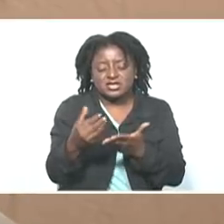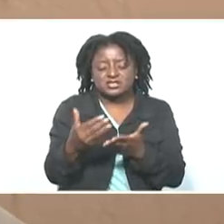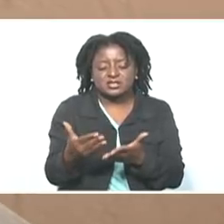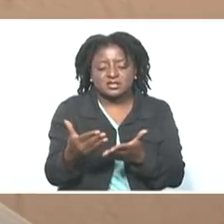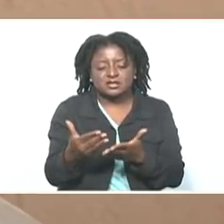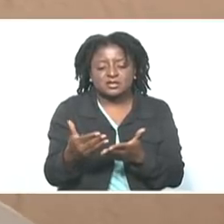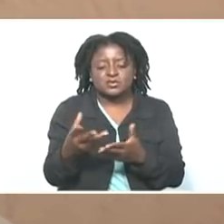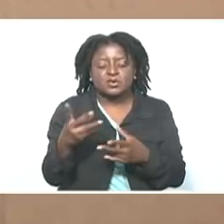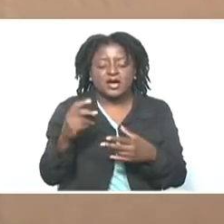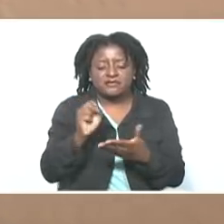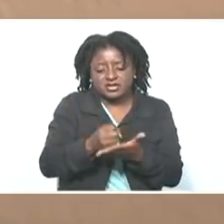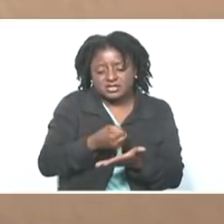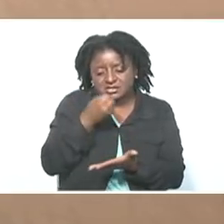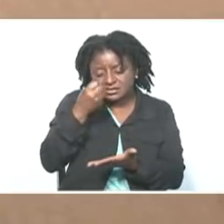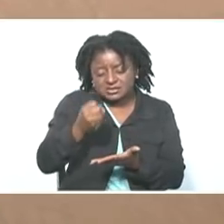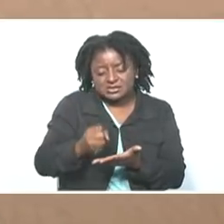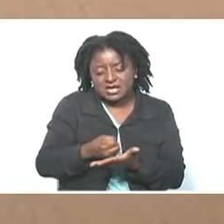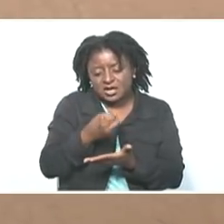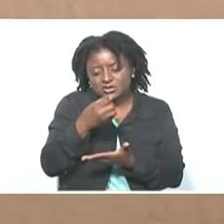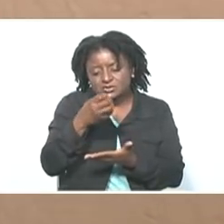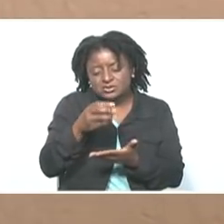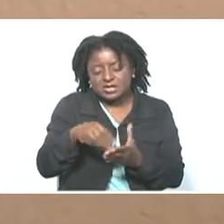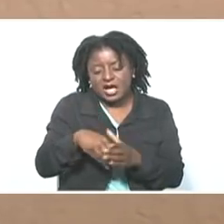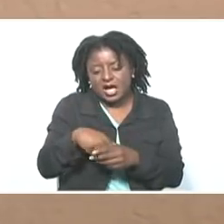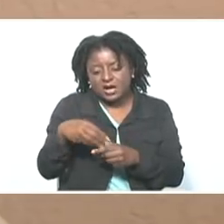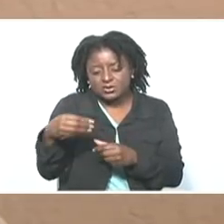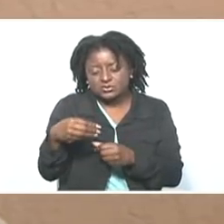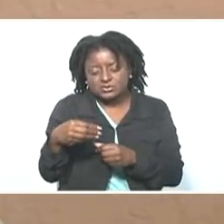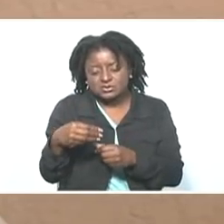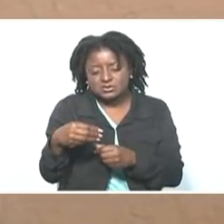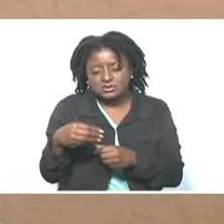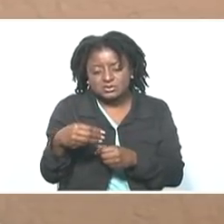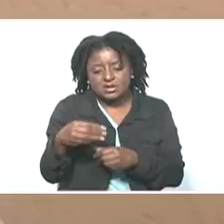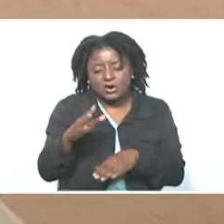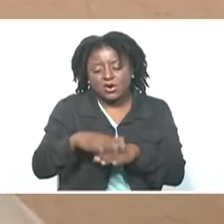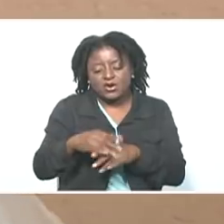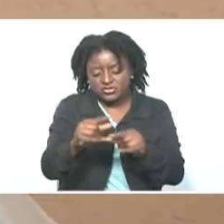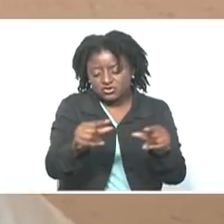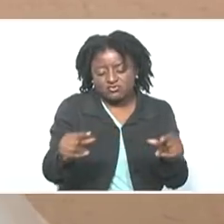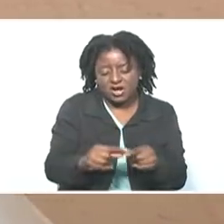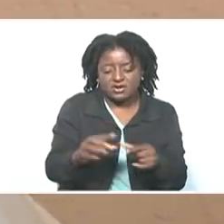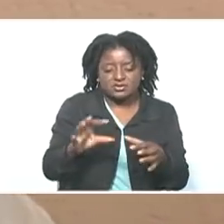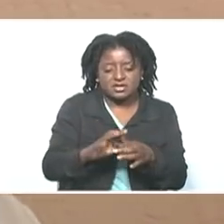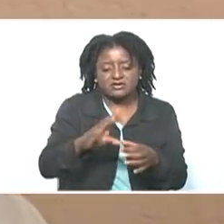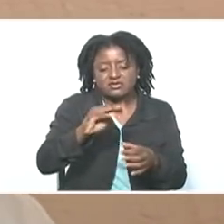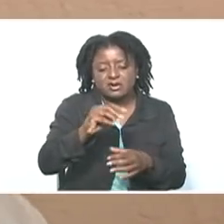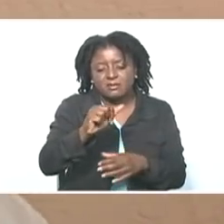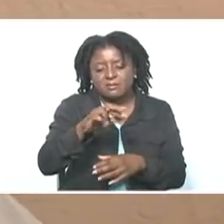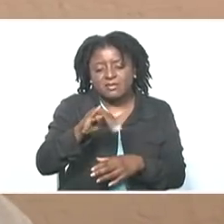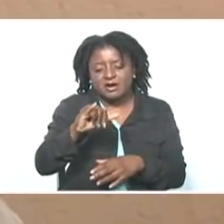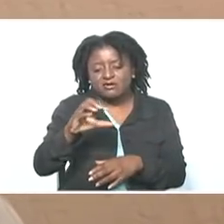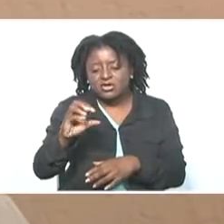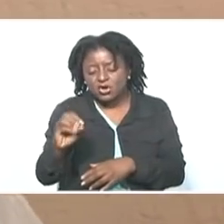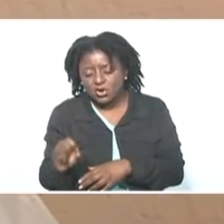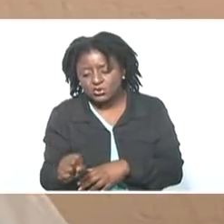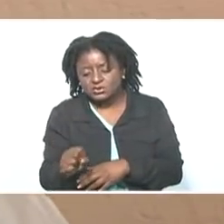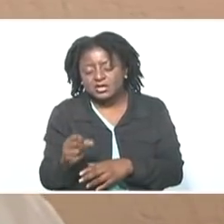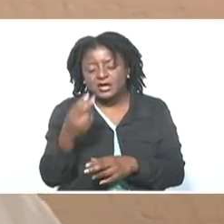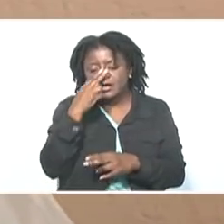of Mario's, and a fun run, walk, if you will.